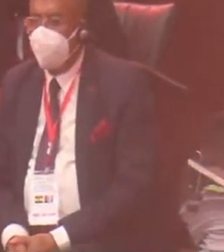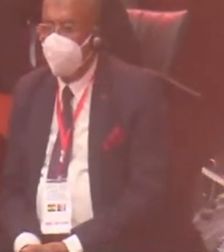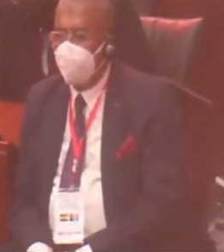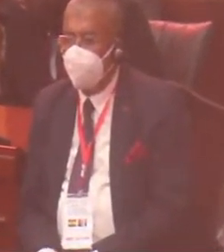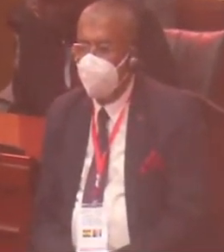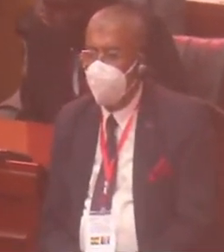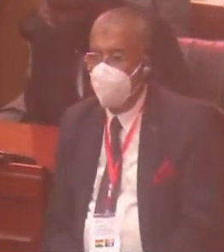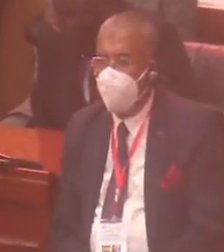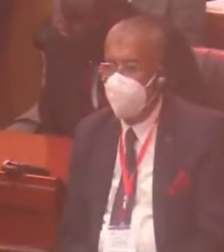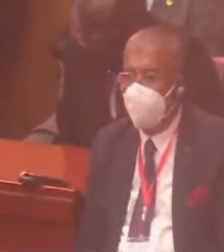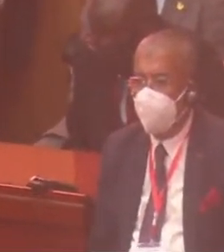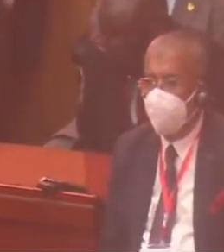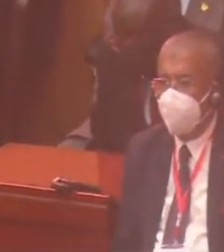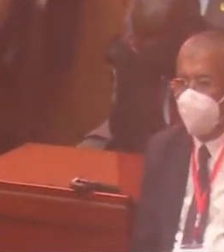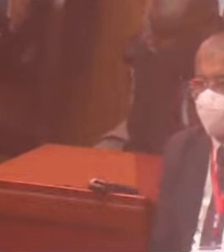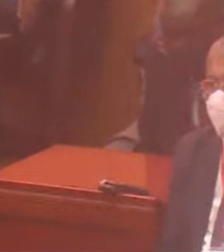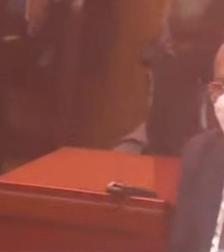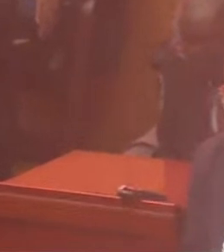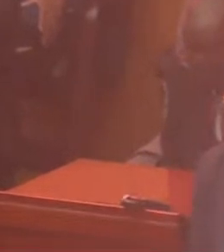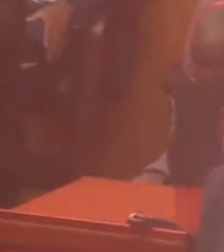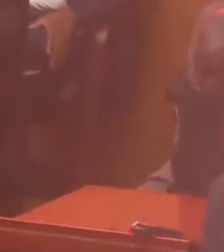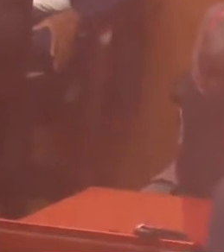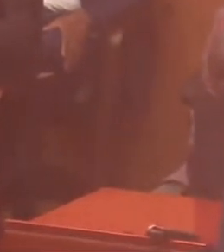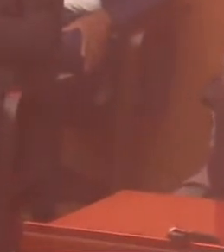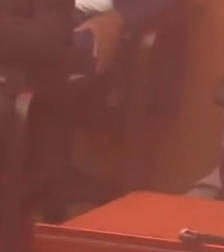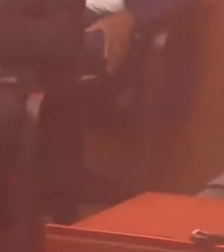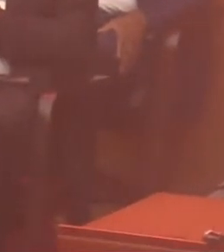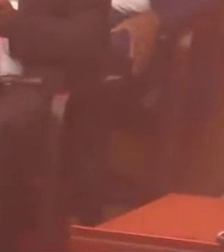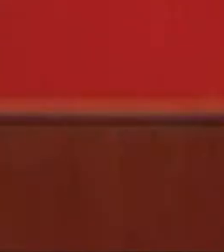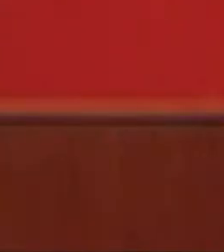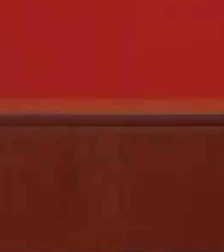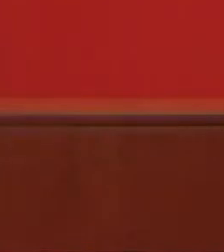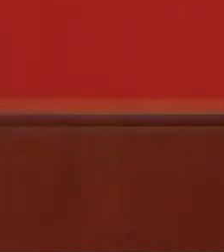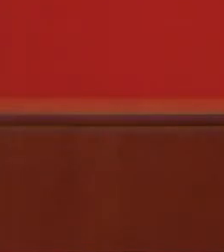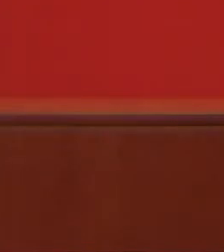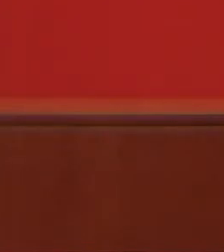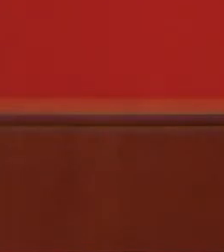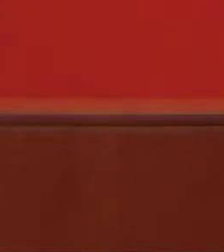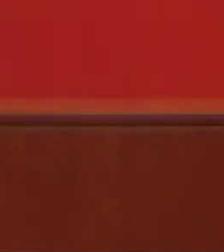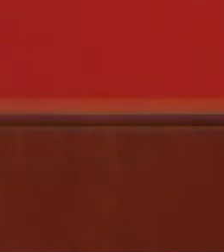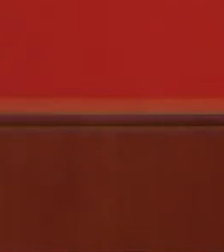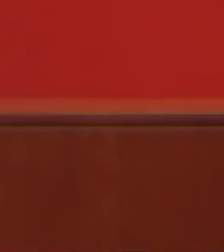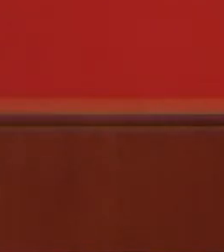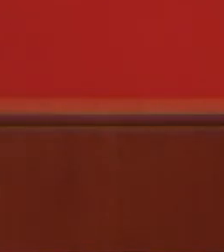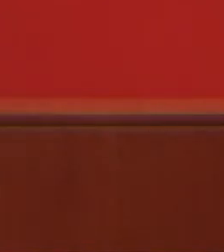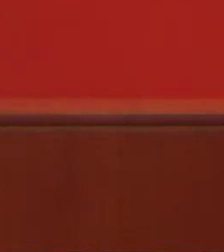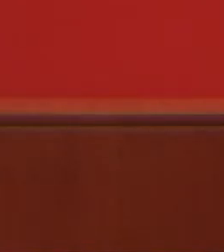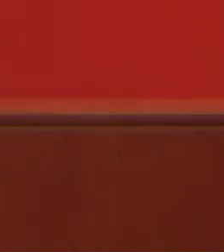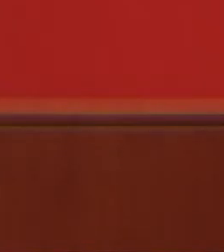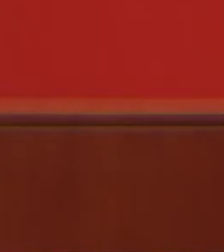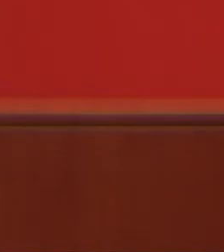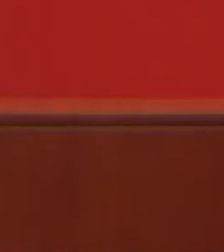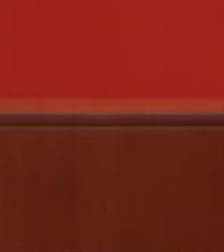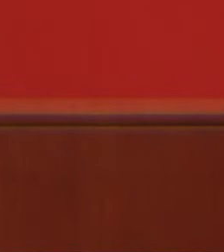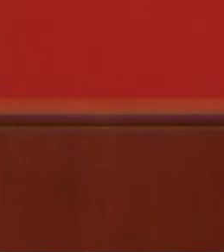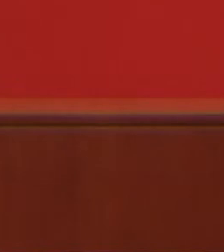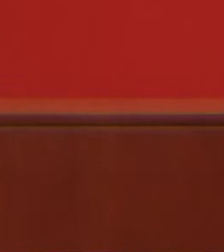and sealing economic loopholes in the administration of the nation's resources.